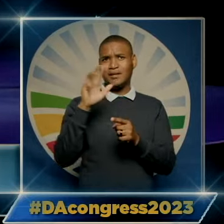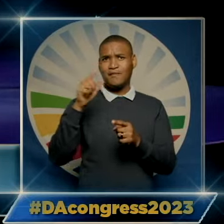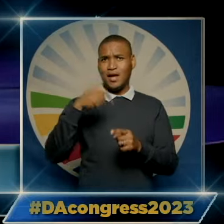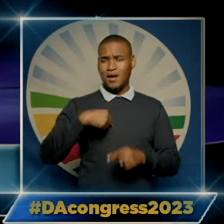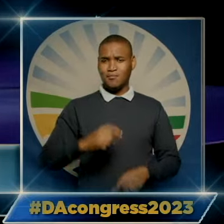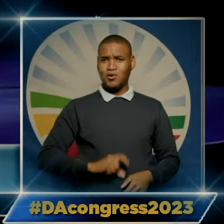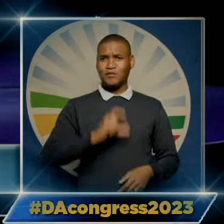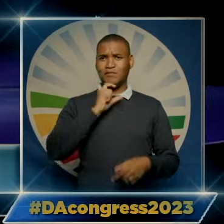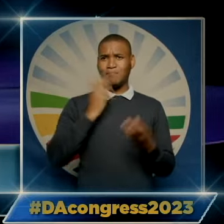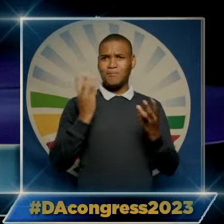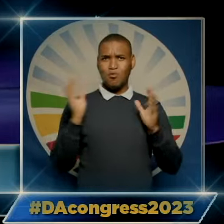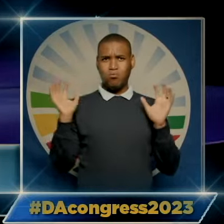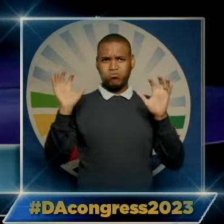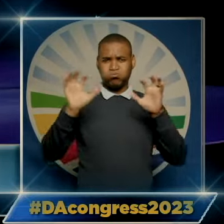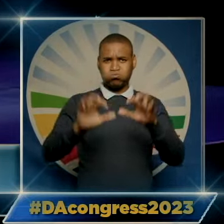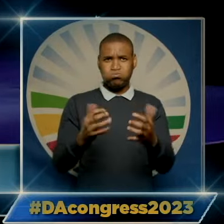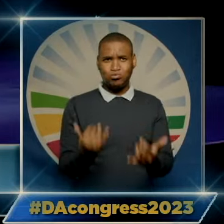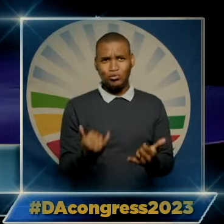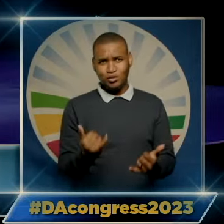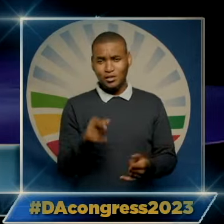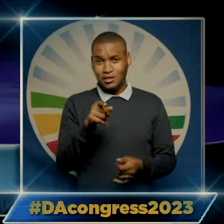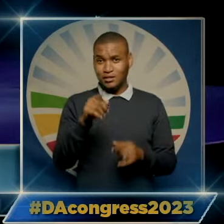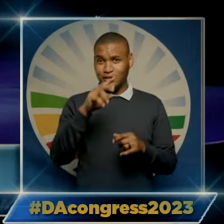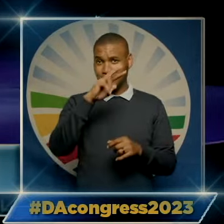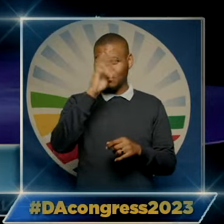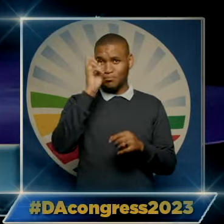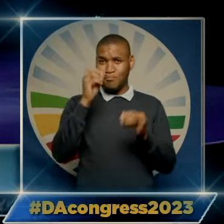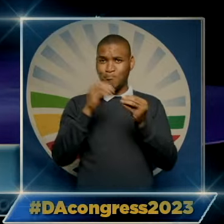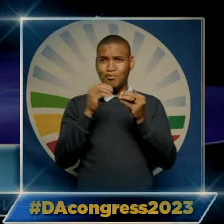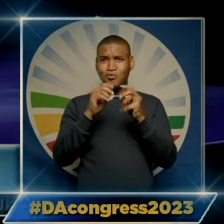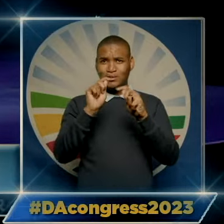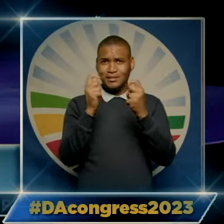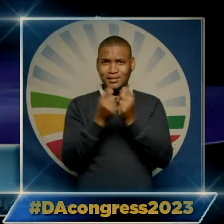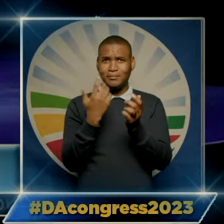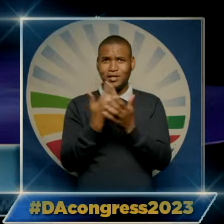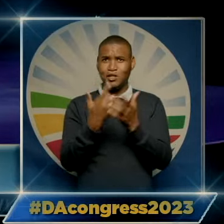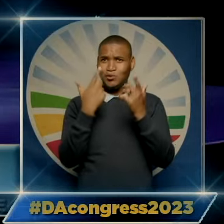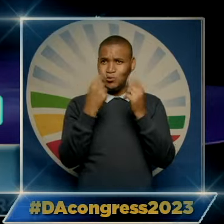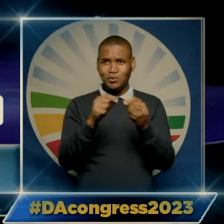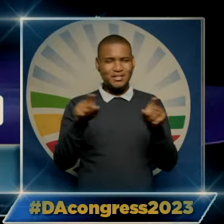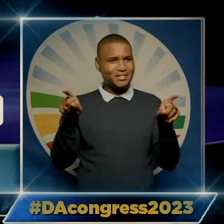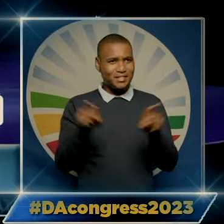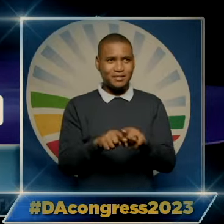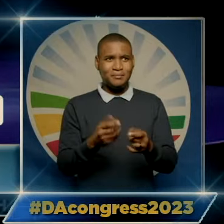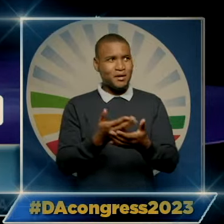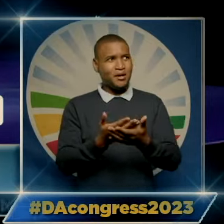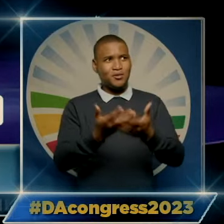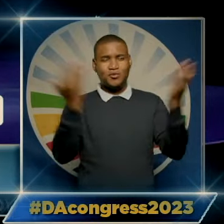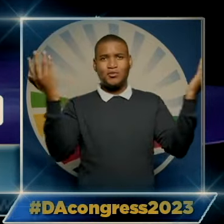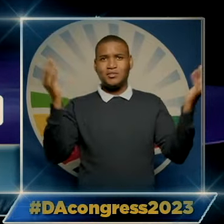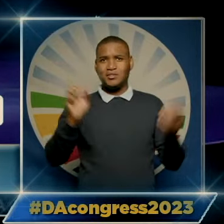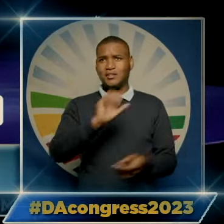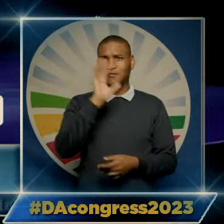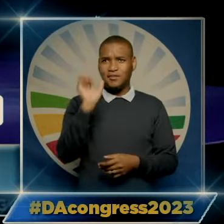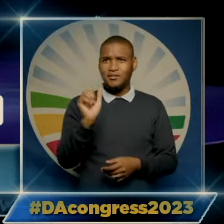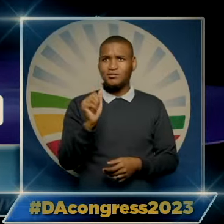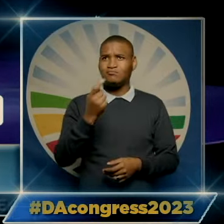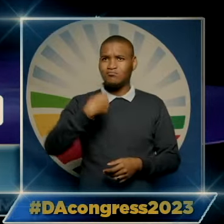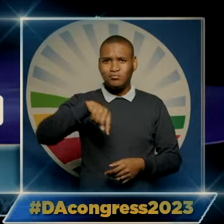here today, this blue team, can do the same across South Africa. So let us